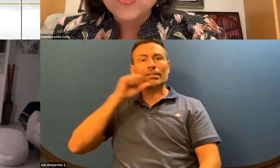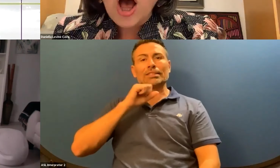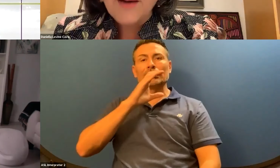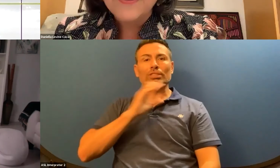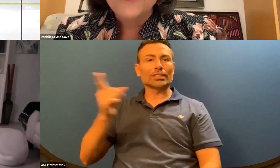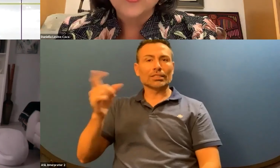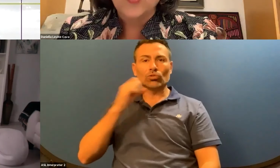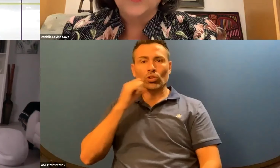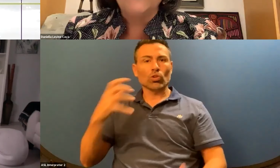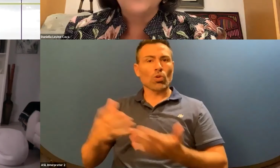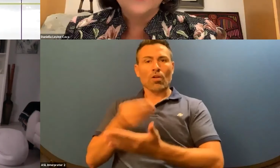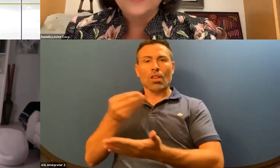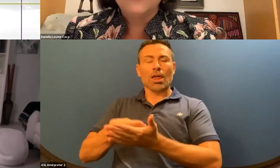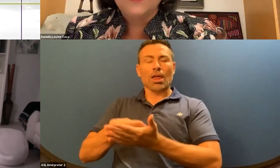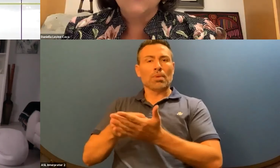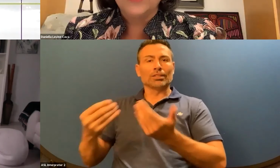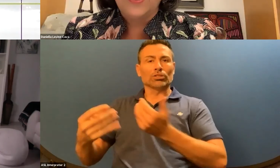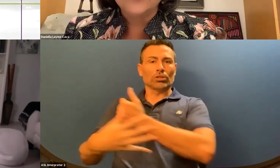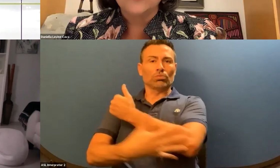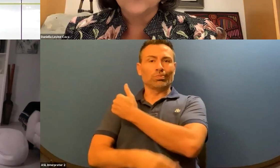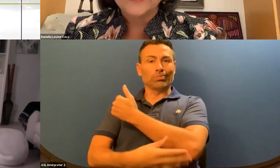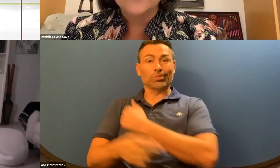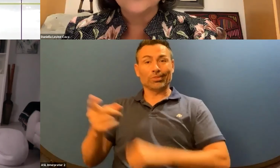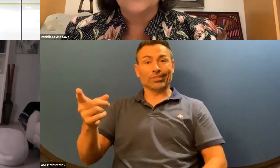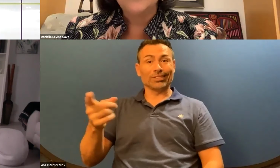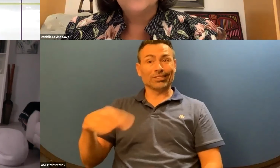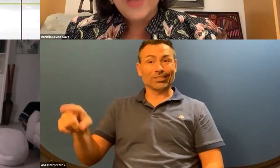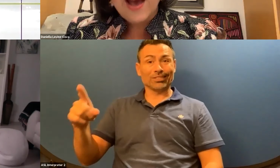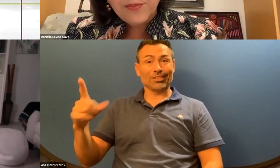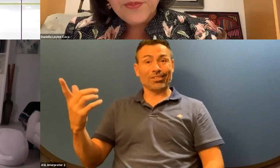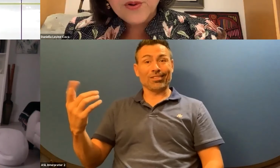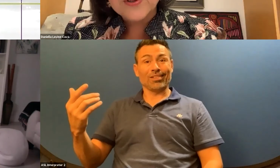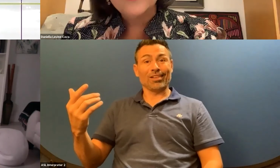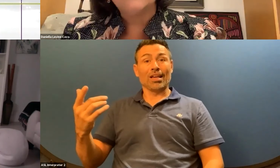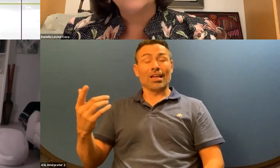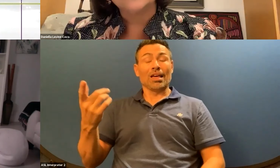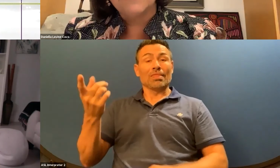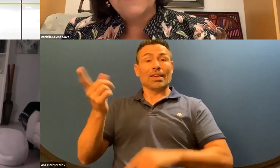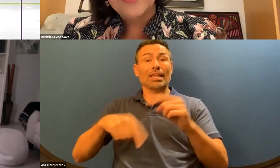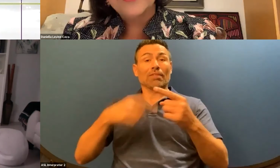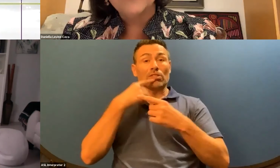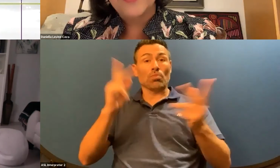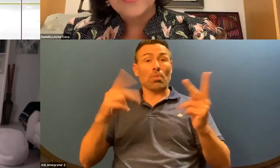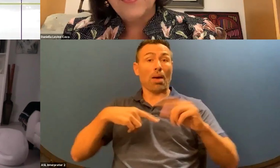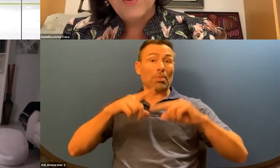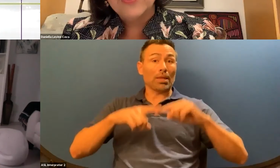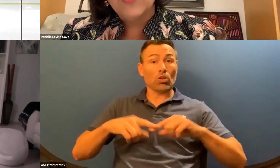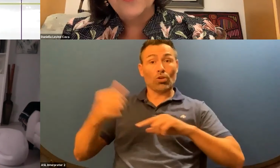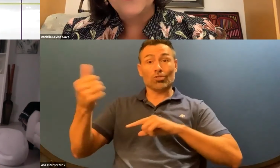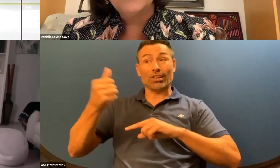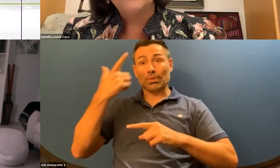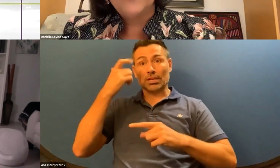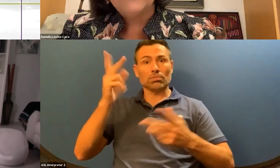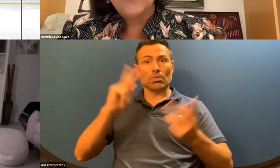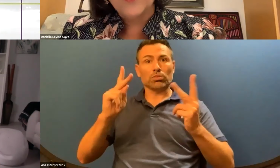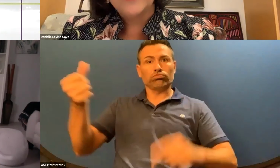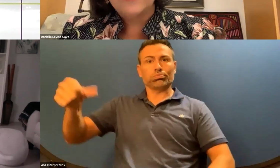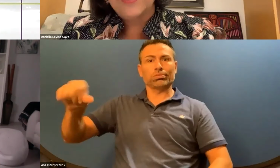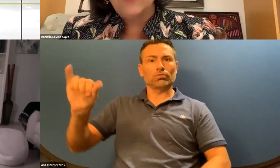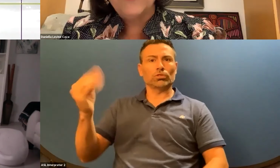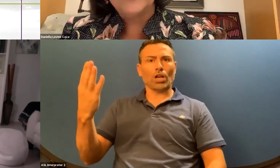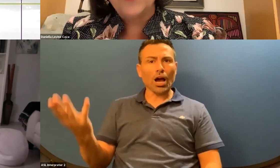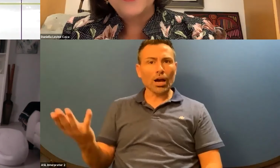given a job if they're told, if they say that they're reliant on transit. So we have a proposal that was pioneered by a nonprofit group moving